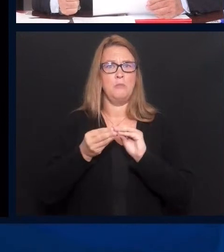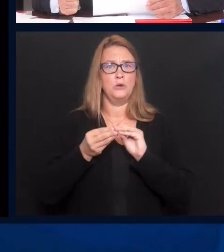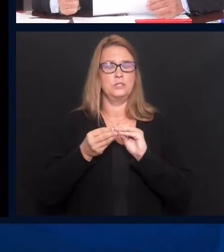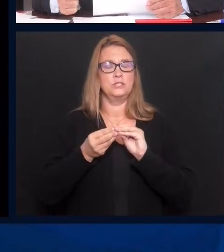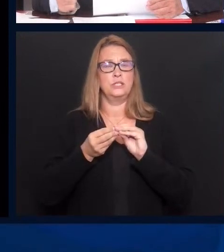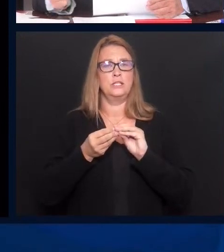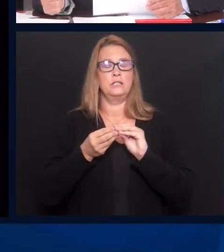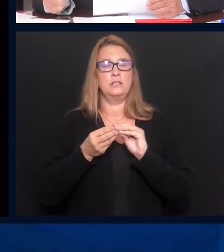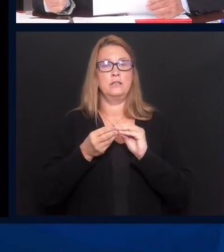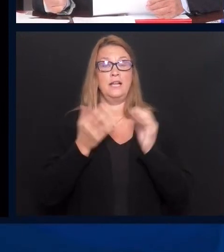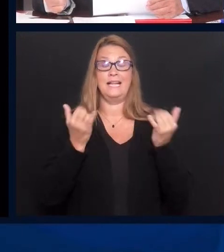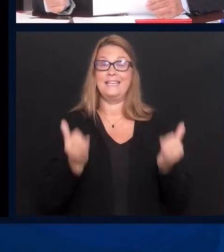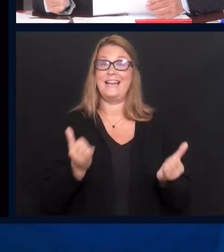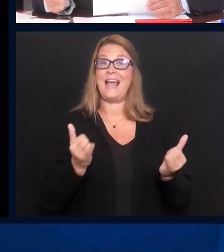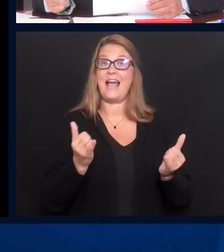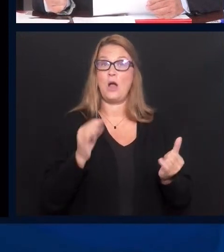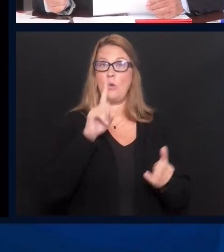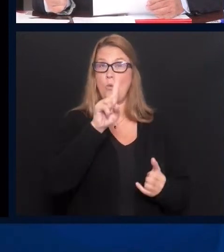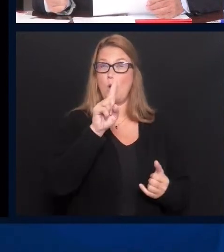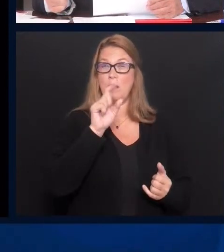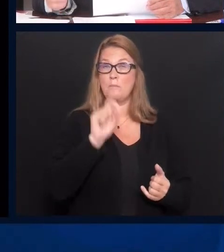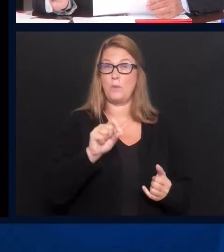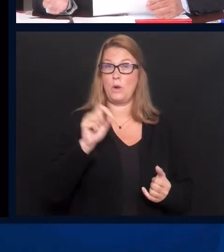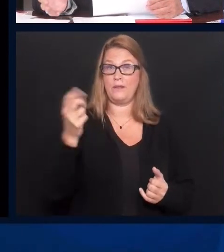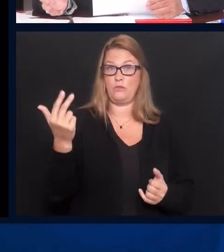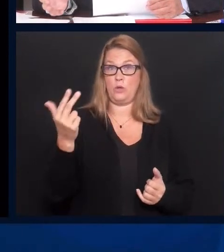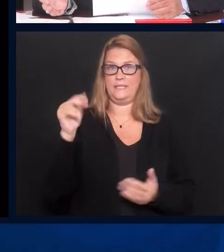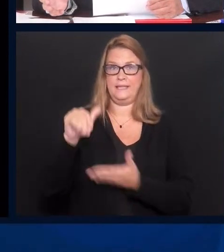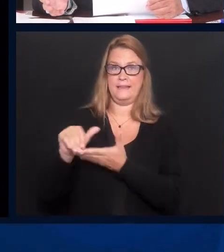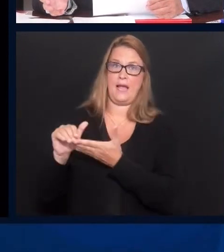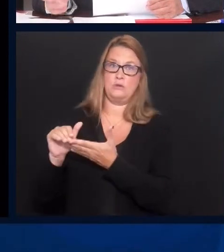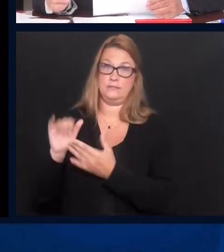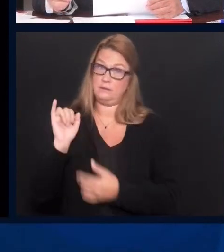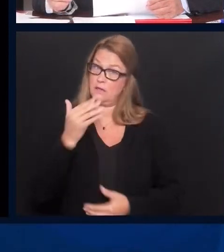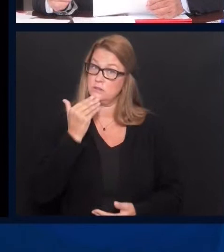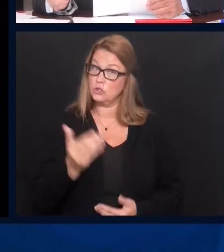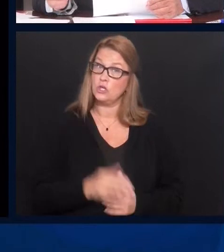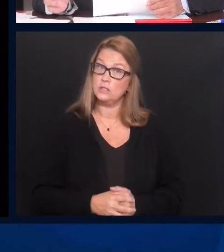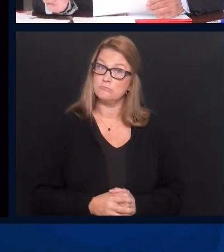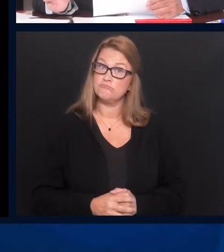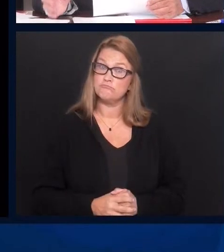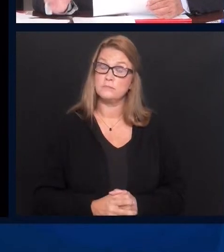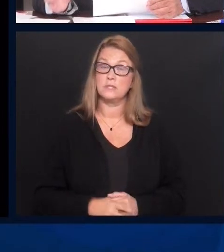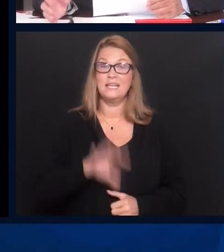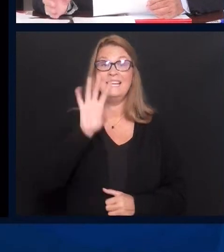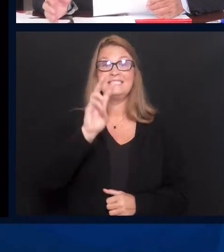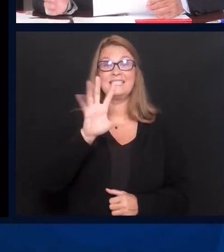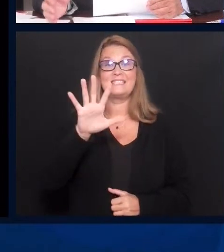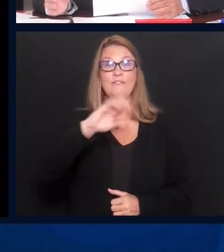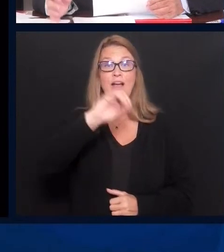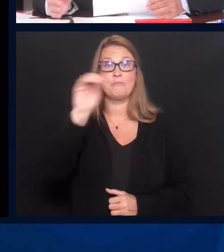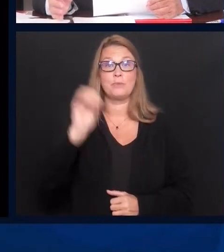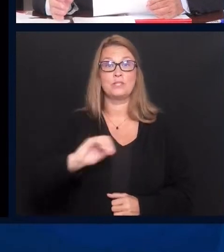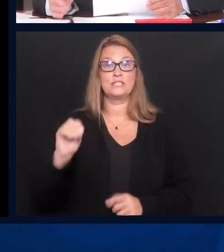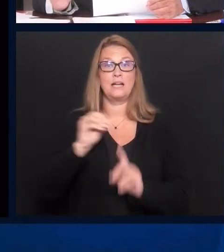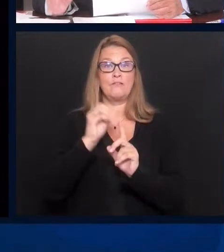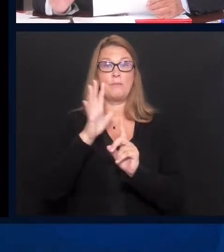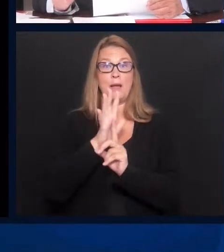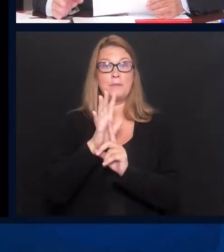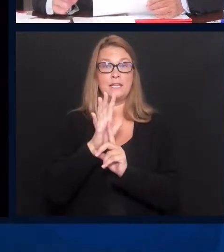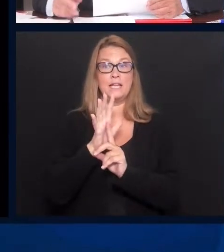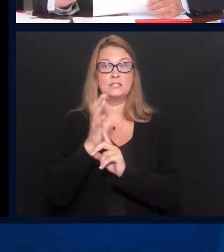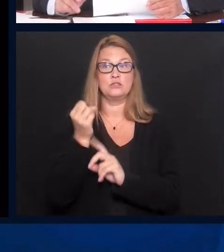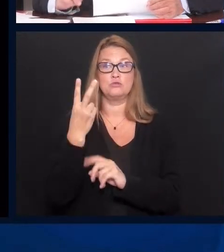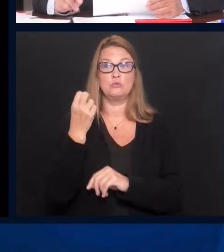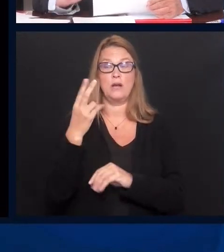everything. But now we're at 1,013,000, which is good. We're at 65% of our population,